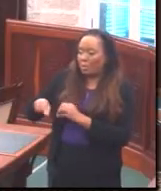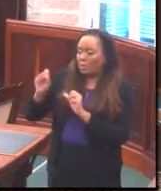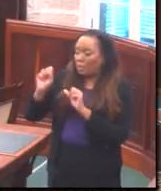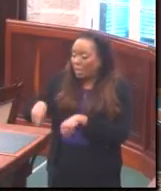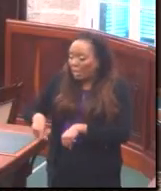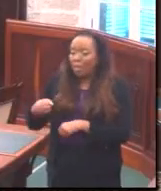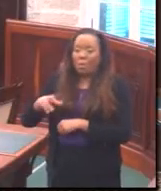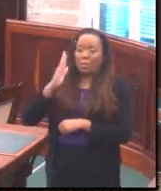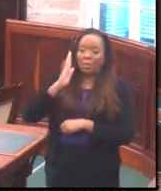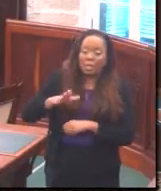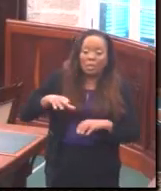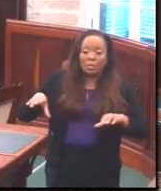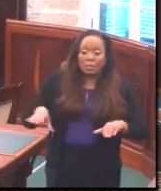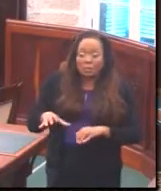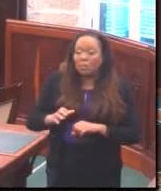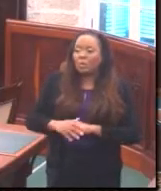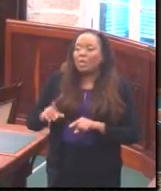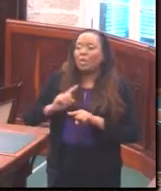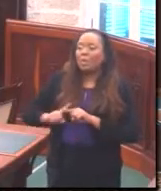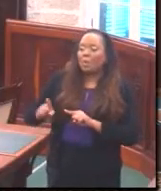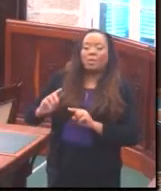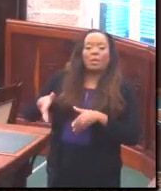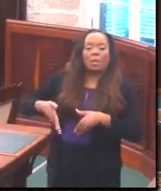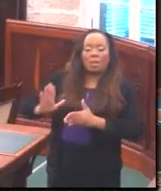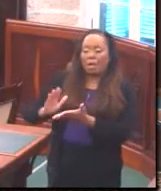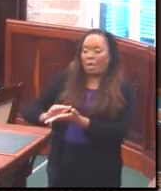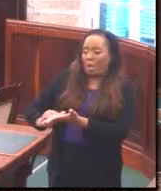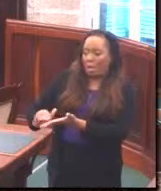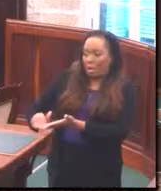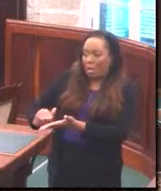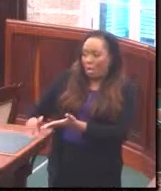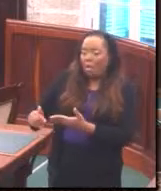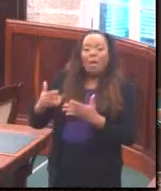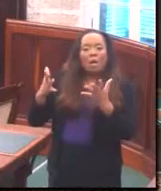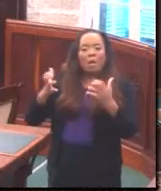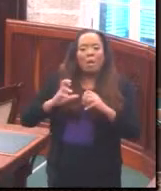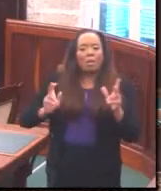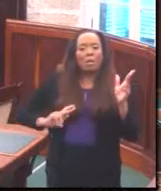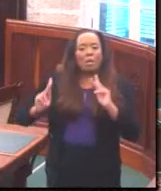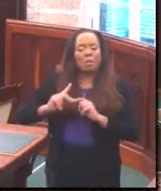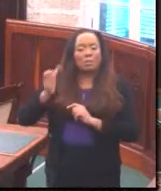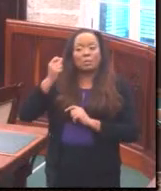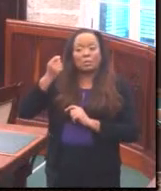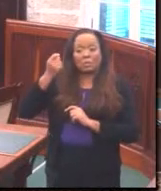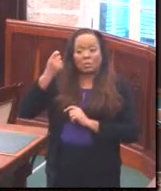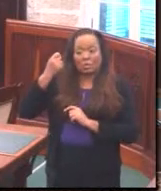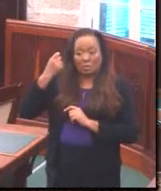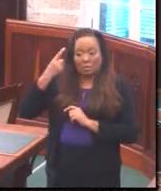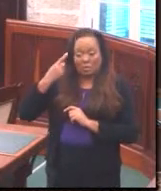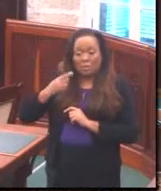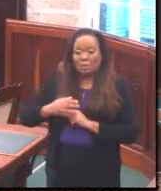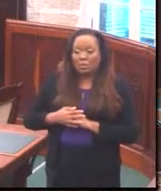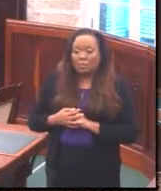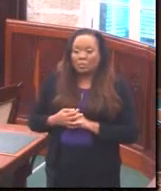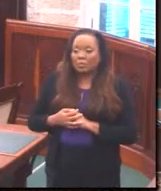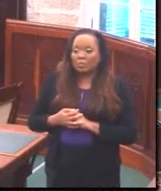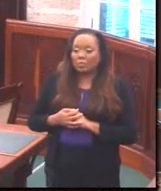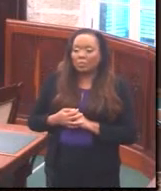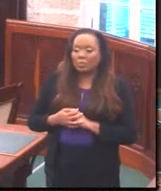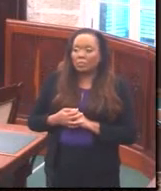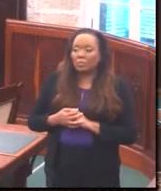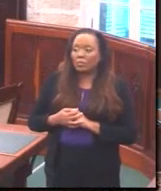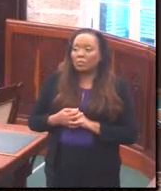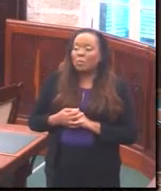an exemption within the context of prohibition. Let the public understand that. And let the public